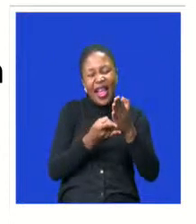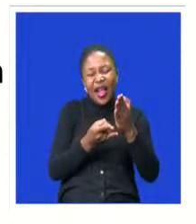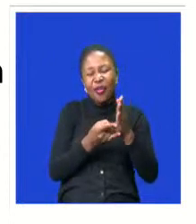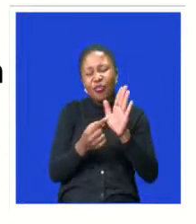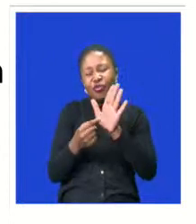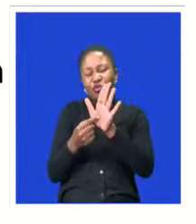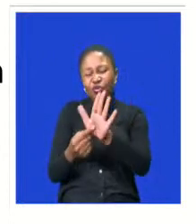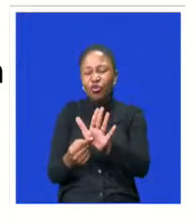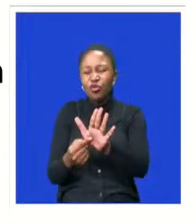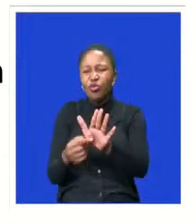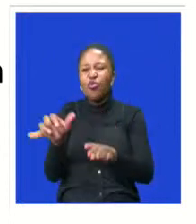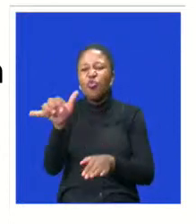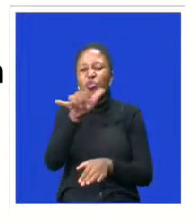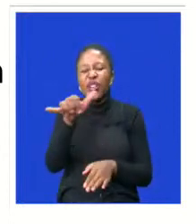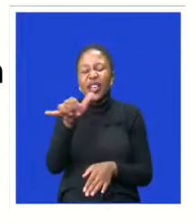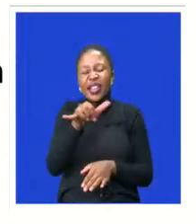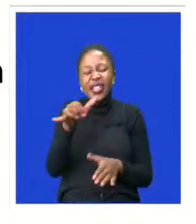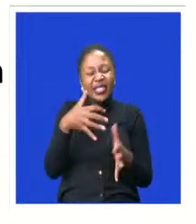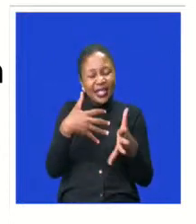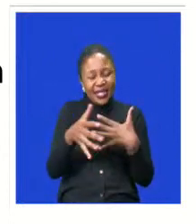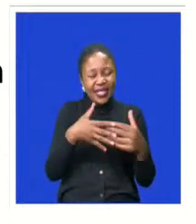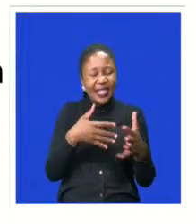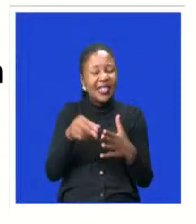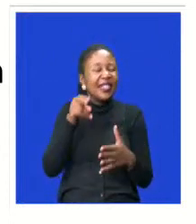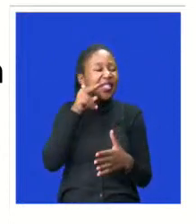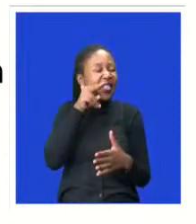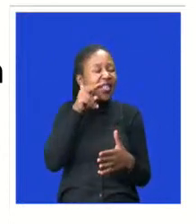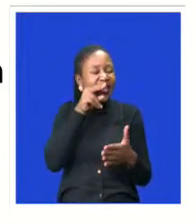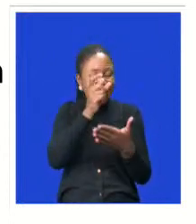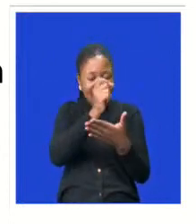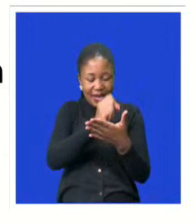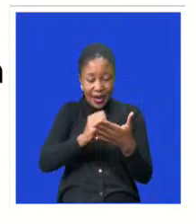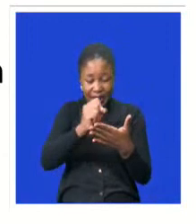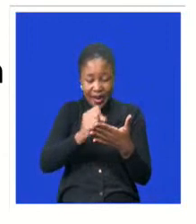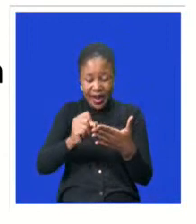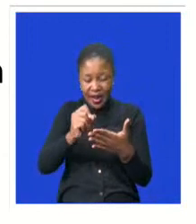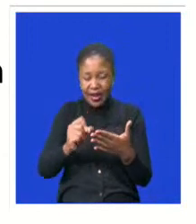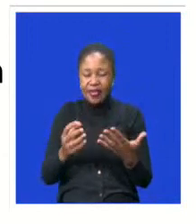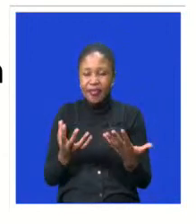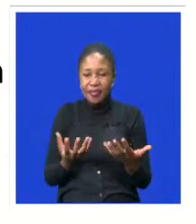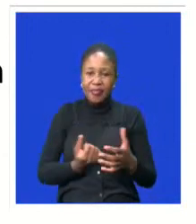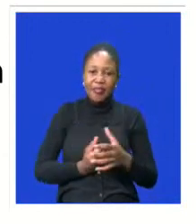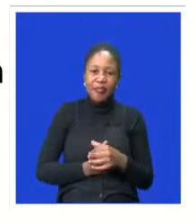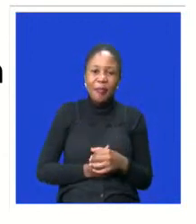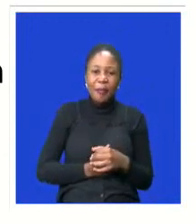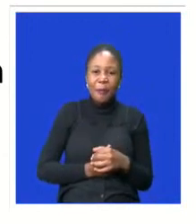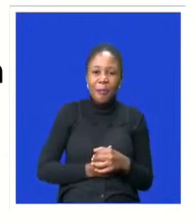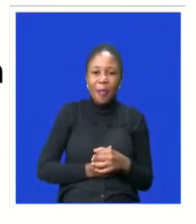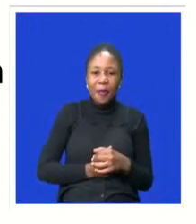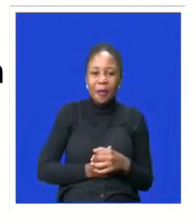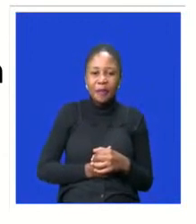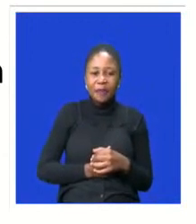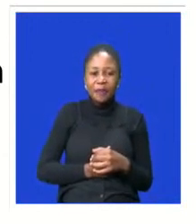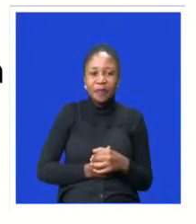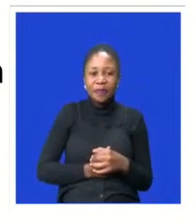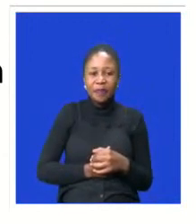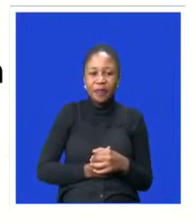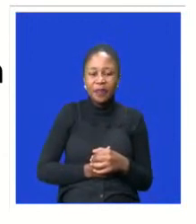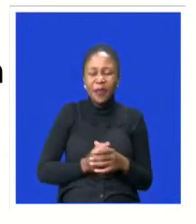what the essay is about. What made you